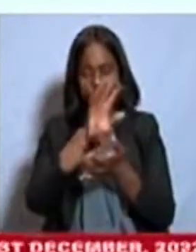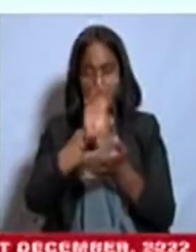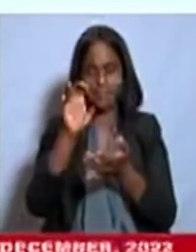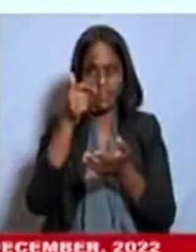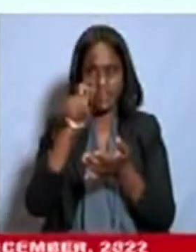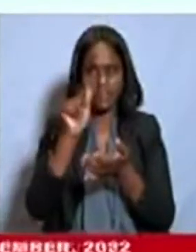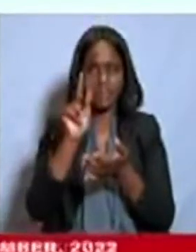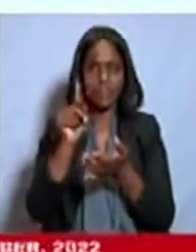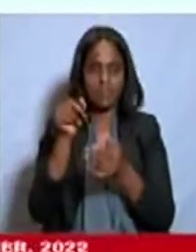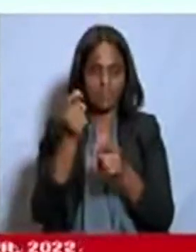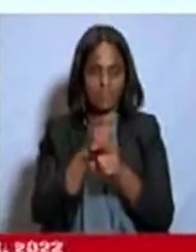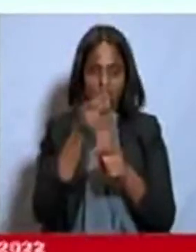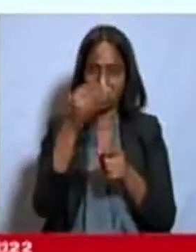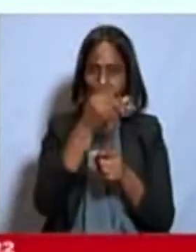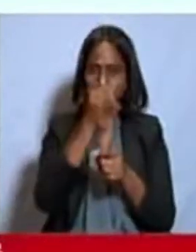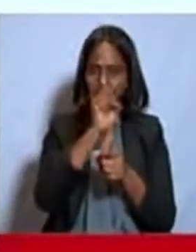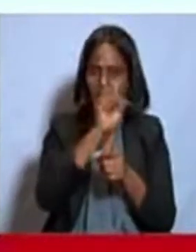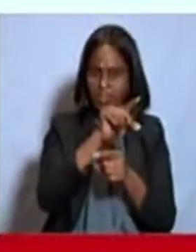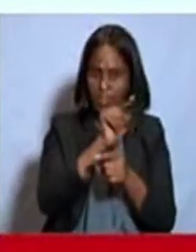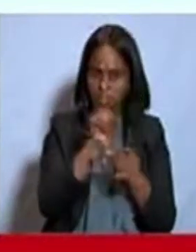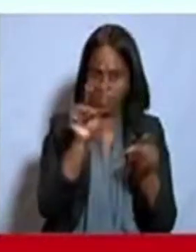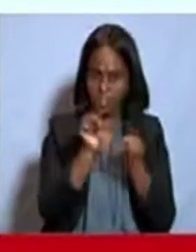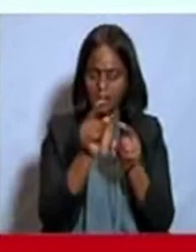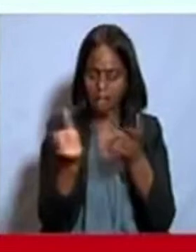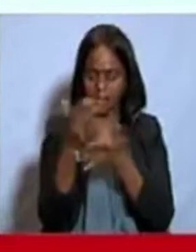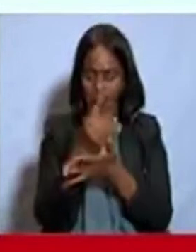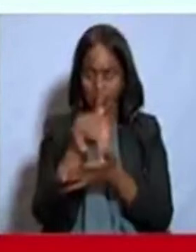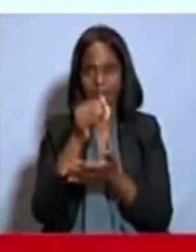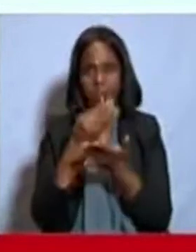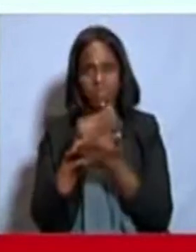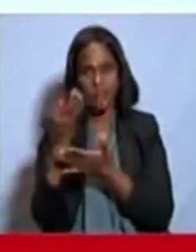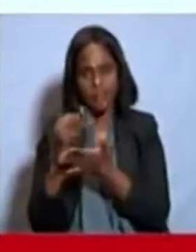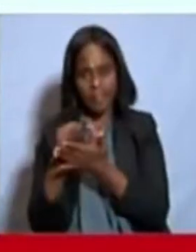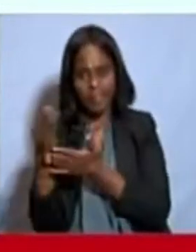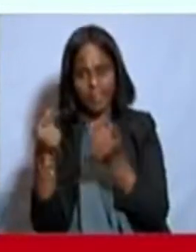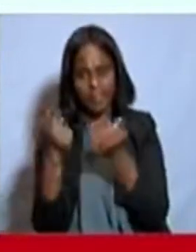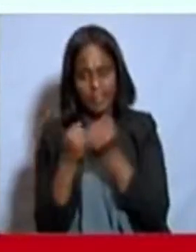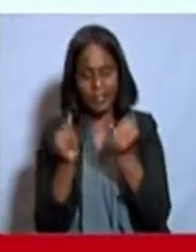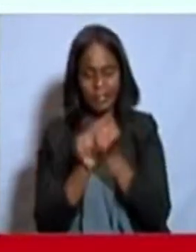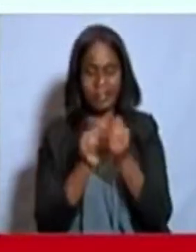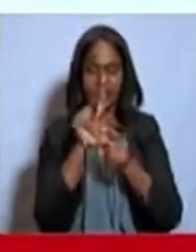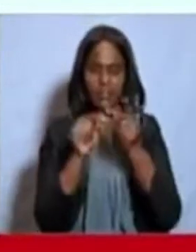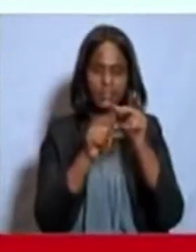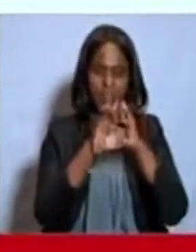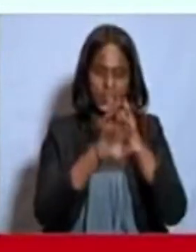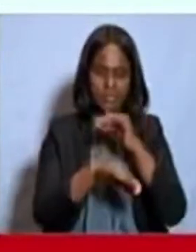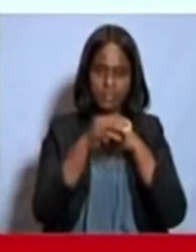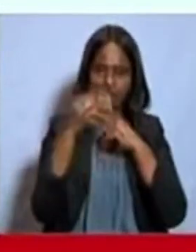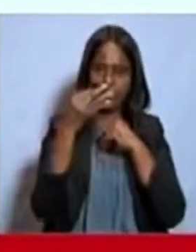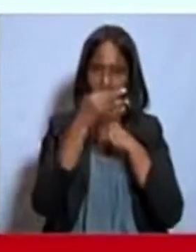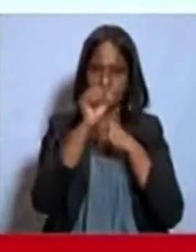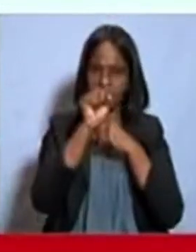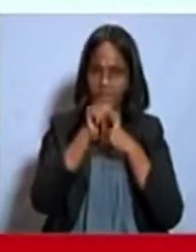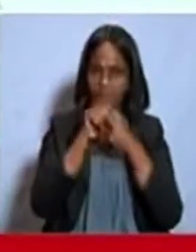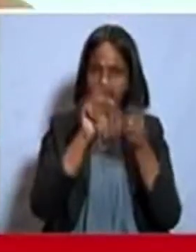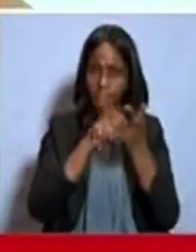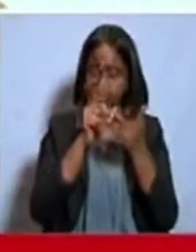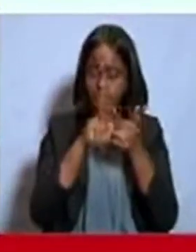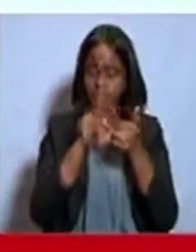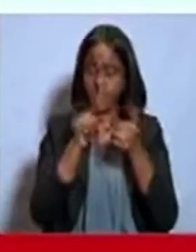7,268,410 kwacha from the FSP also collected fertilizer and seeds under the FSP program,